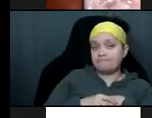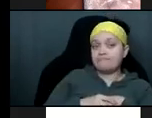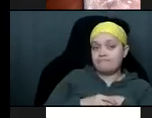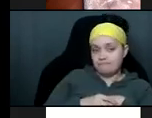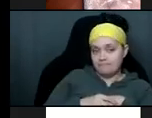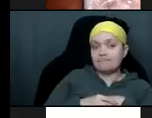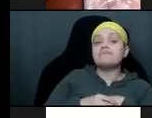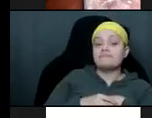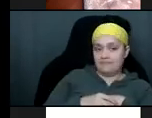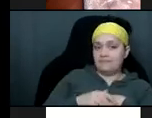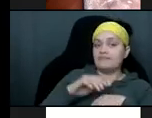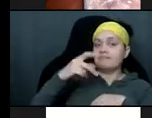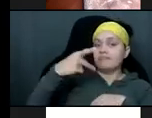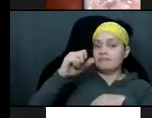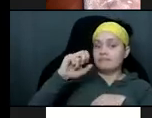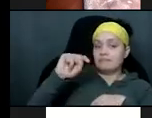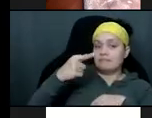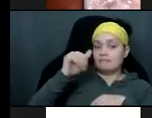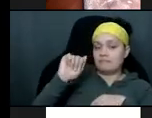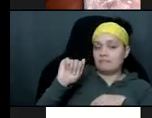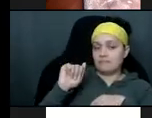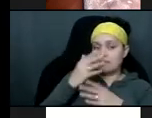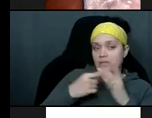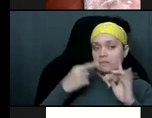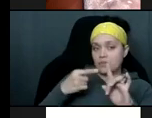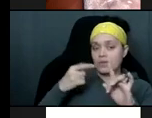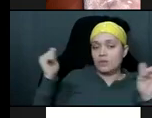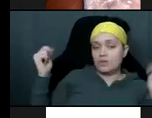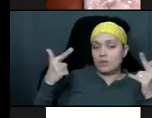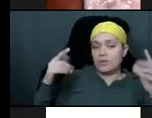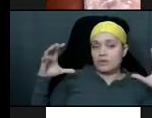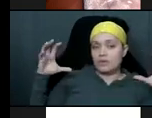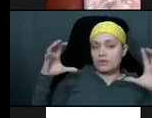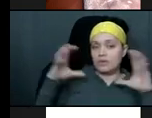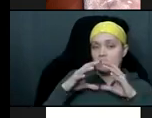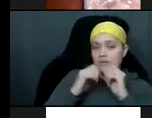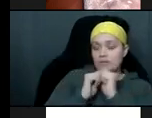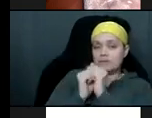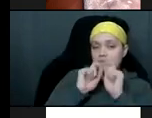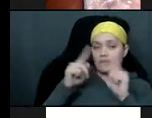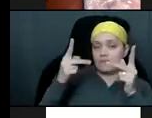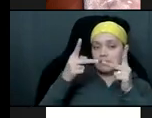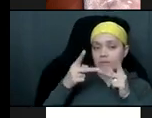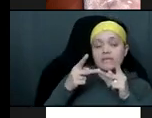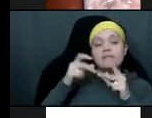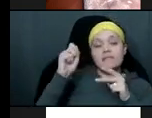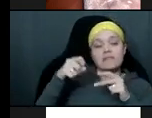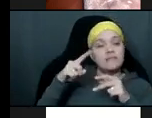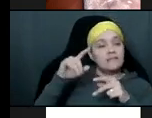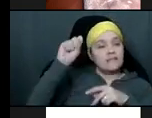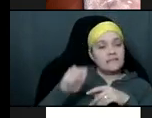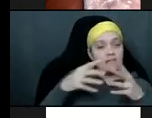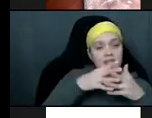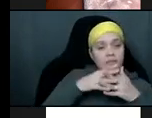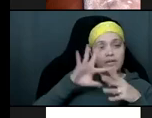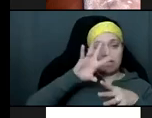And he suggested that at some point in history, the continents must have been in a different place. Indeed, that South America,